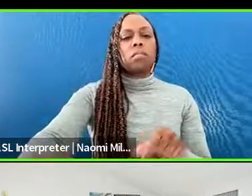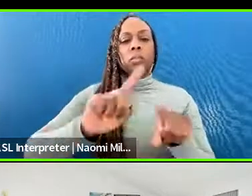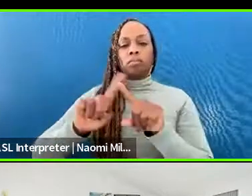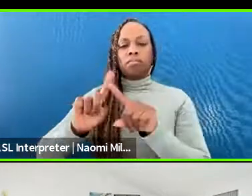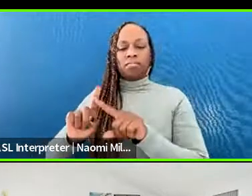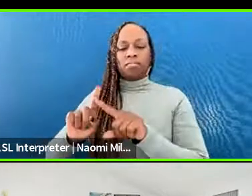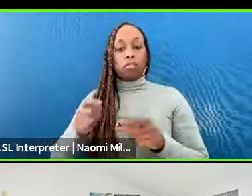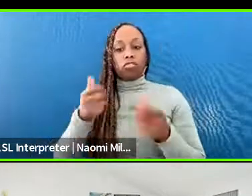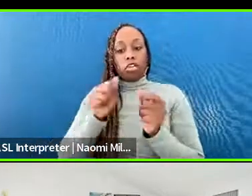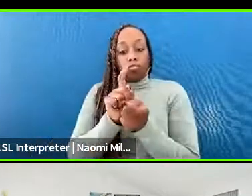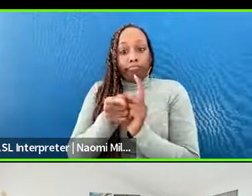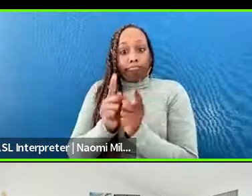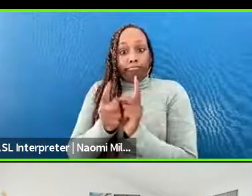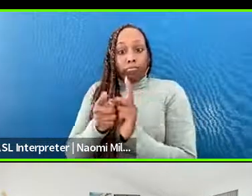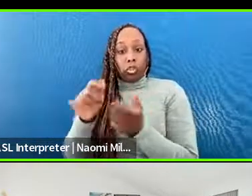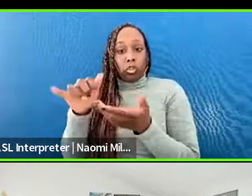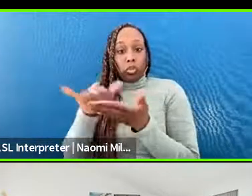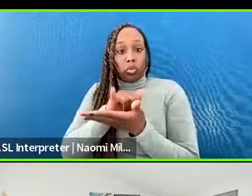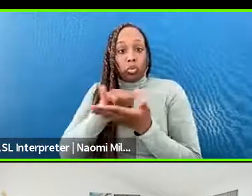York Times